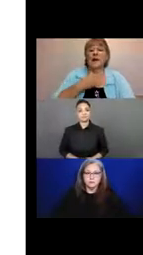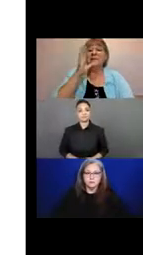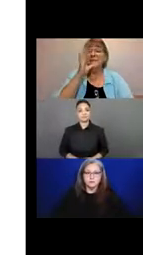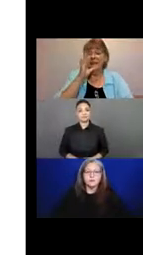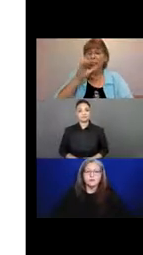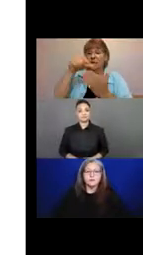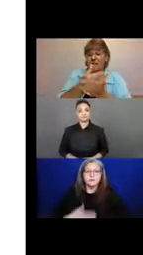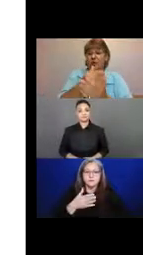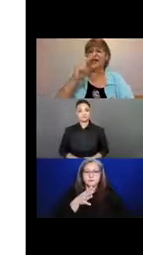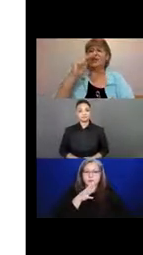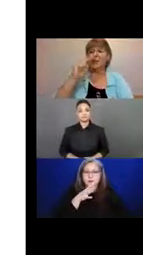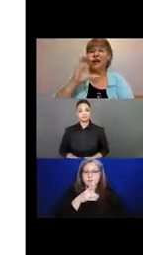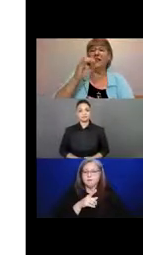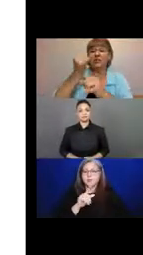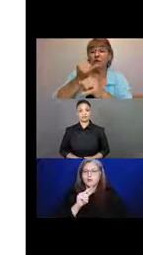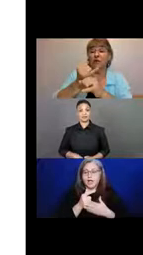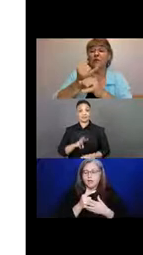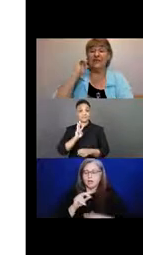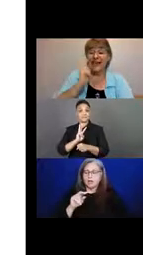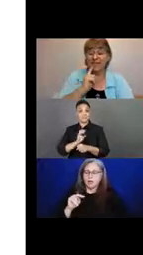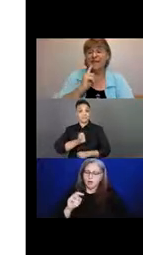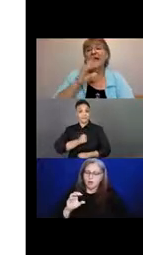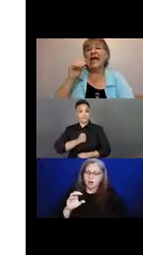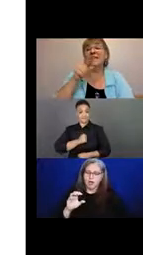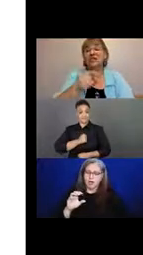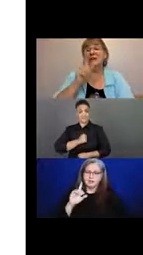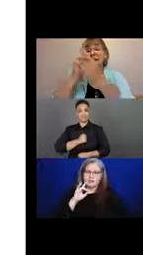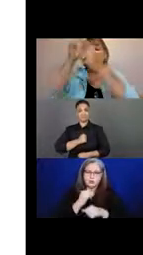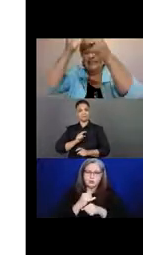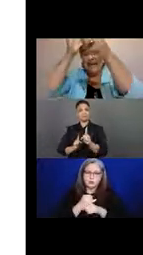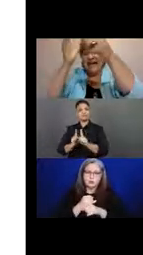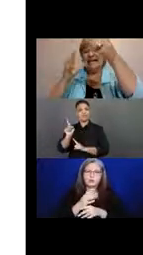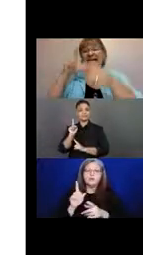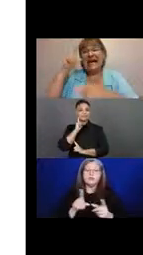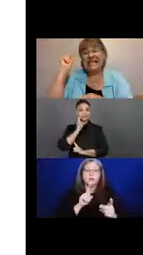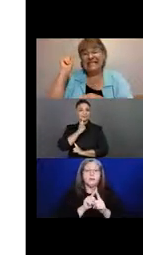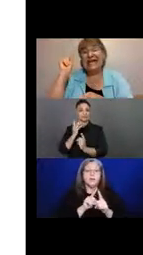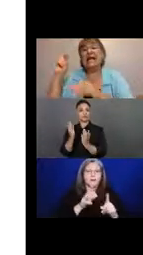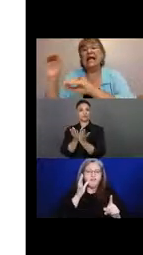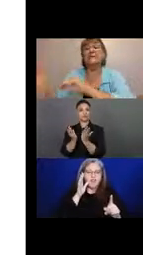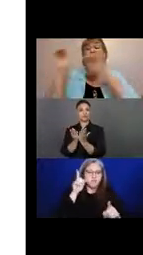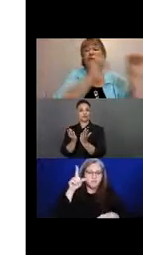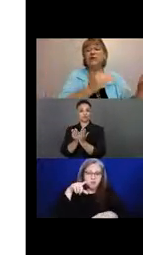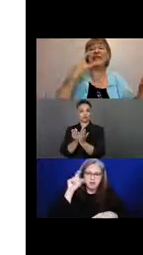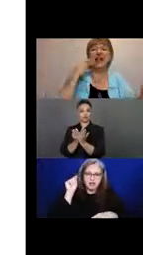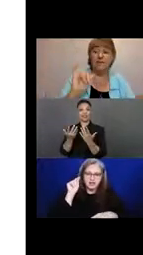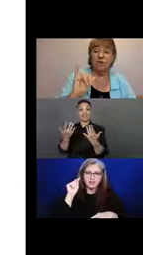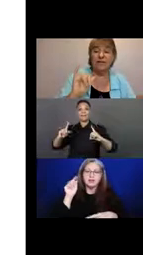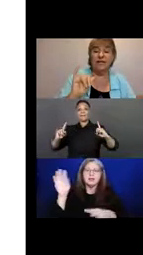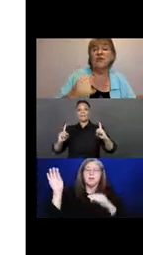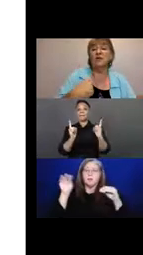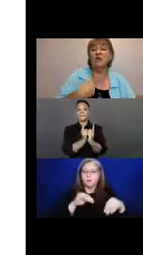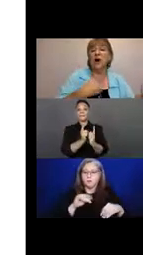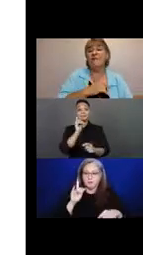So my mother graduated the North Carolina School for the Deaf, and then she met my dad at Gallaudet and moved to